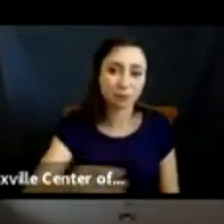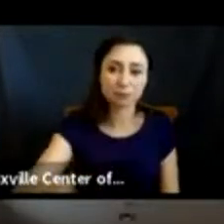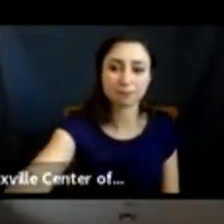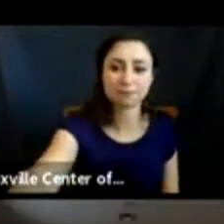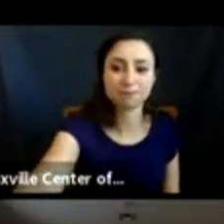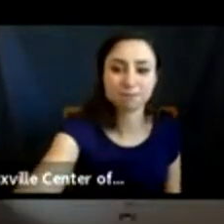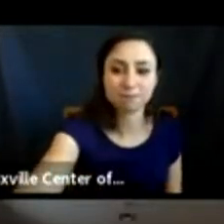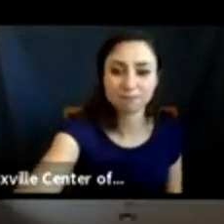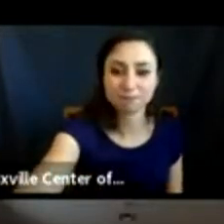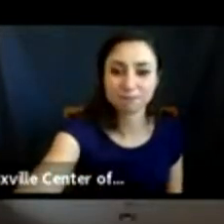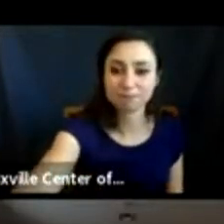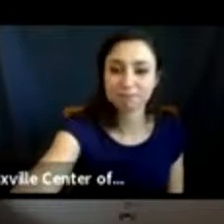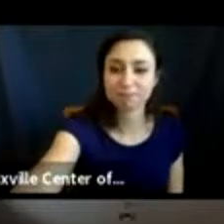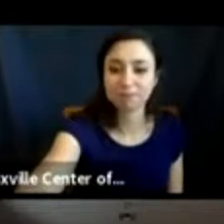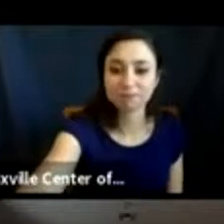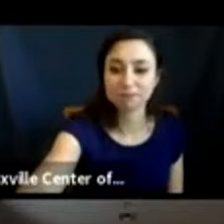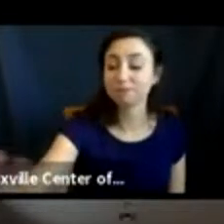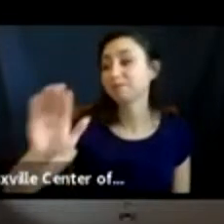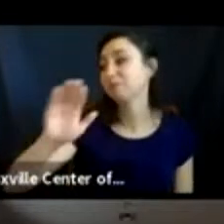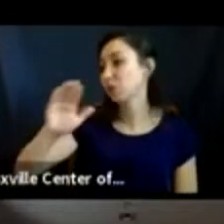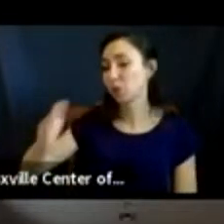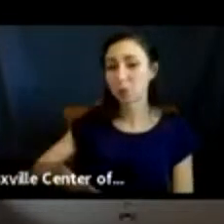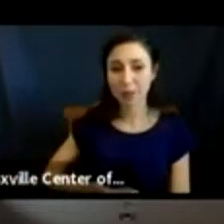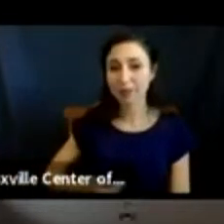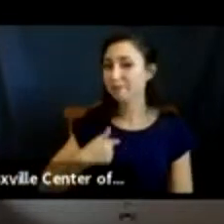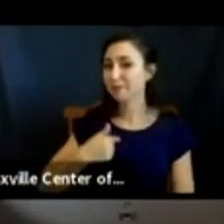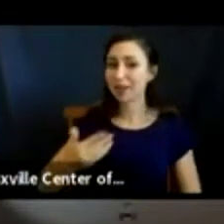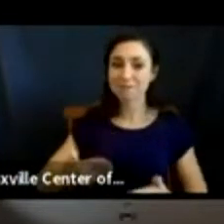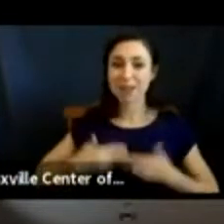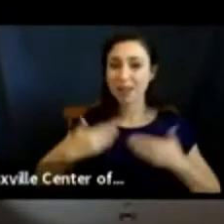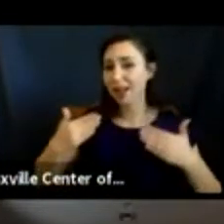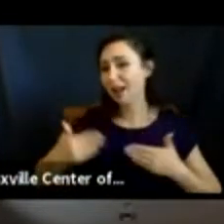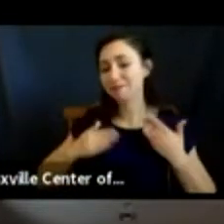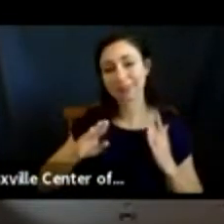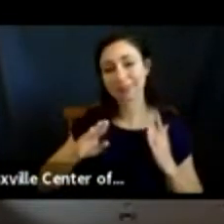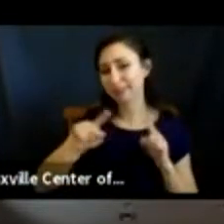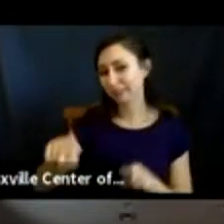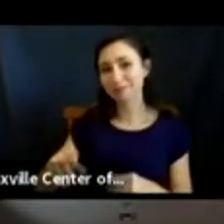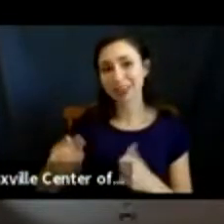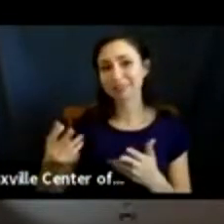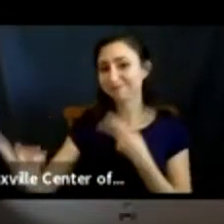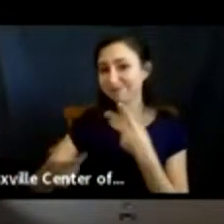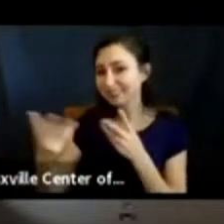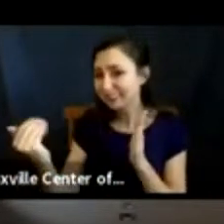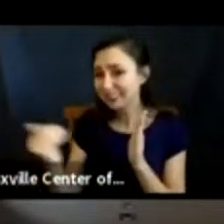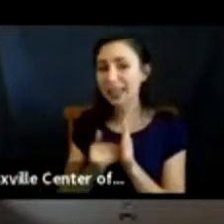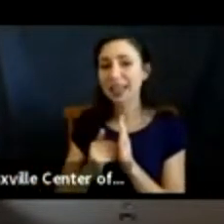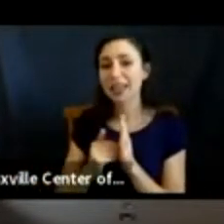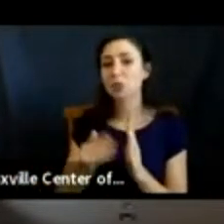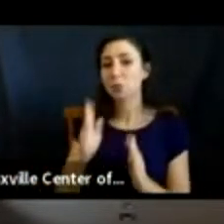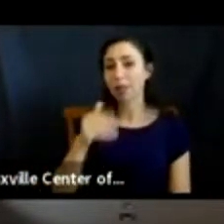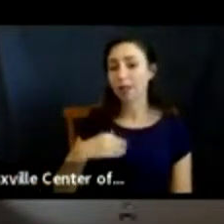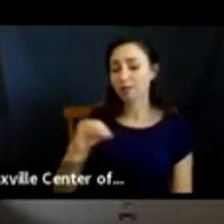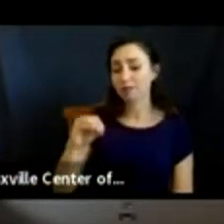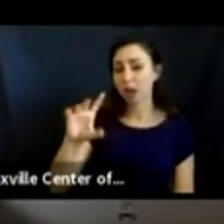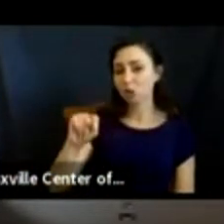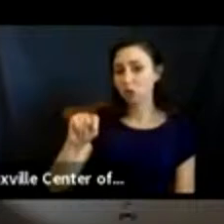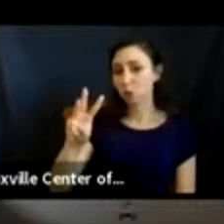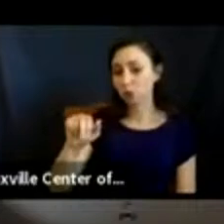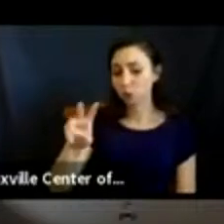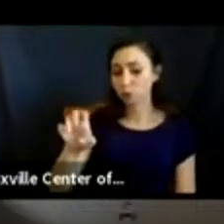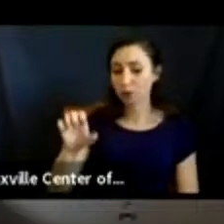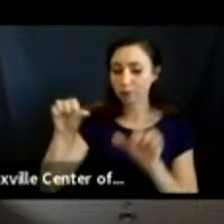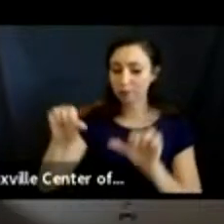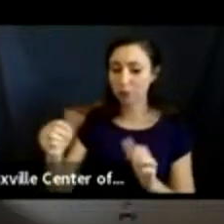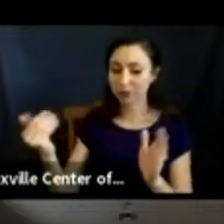are most welcome. And I'm always happy to come back. Like I said, we'll have the October wave posted in a week and a half or so, 2 weeks at